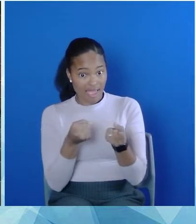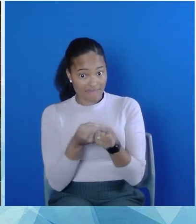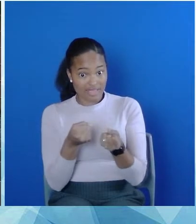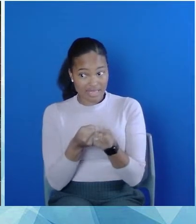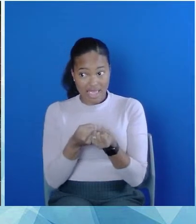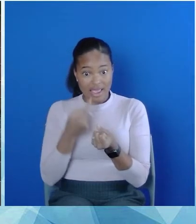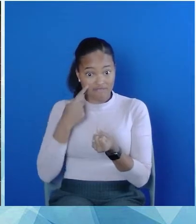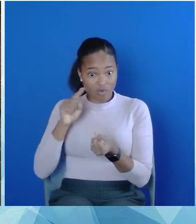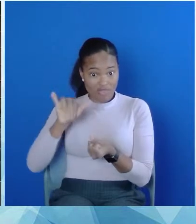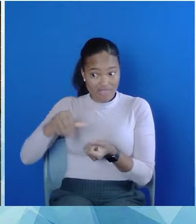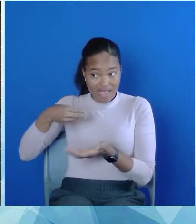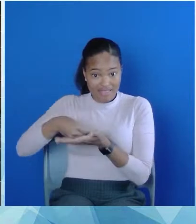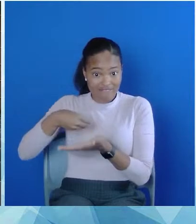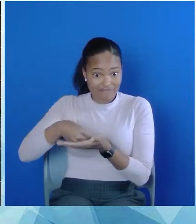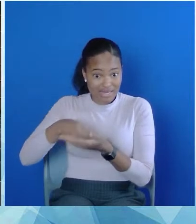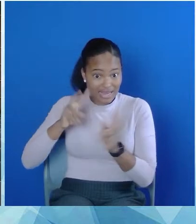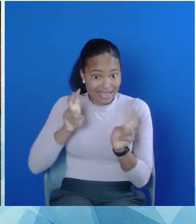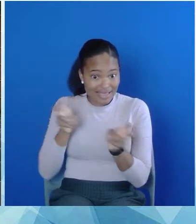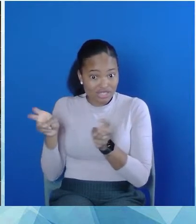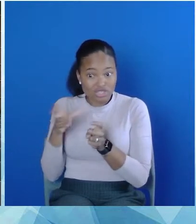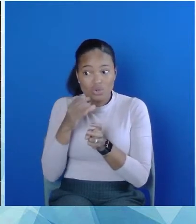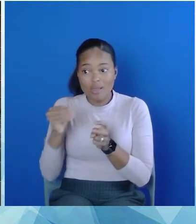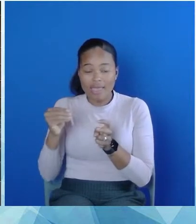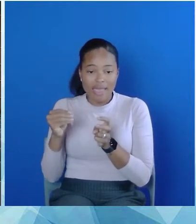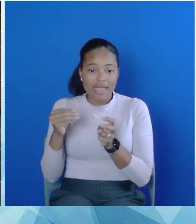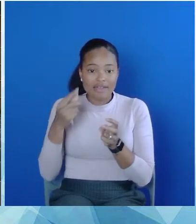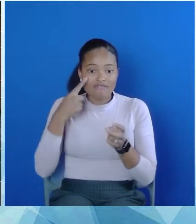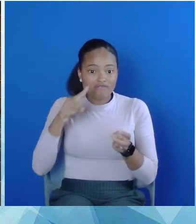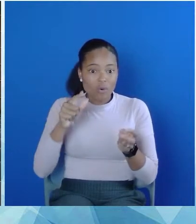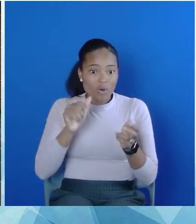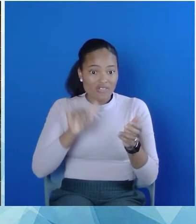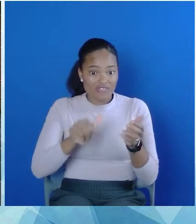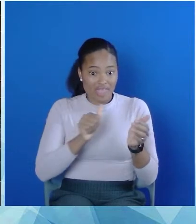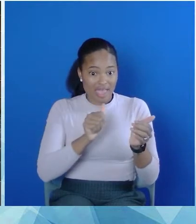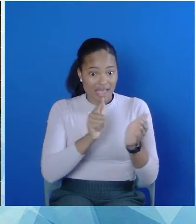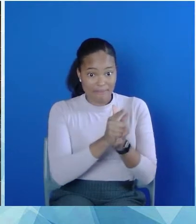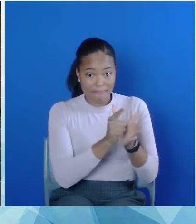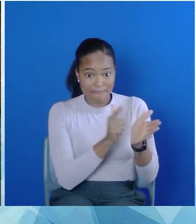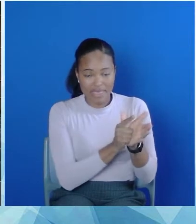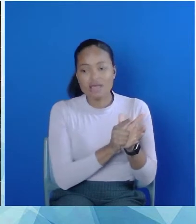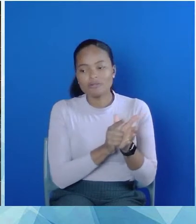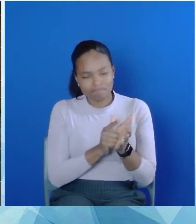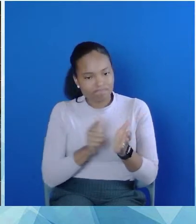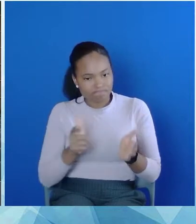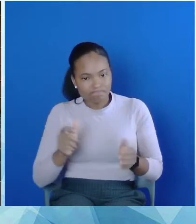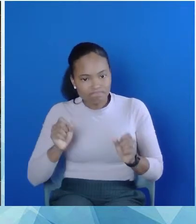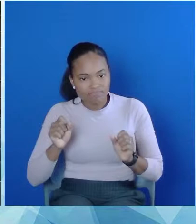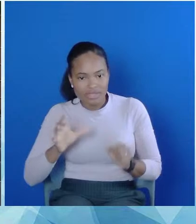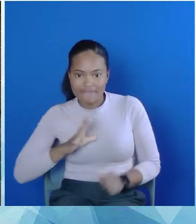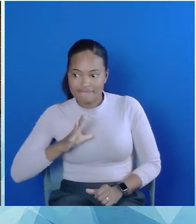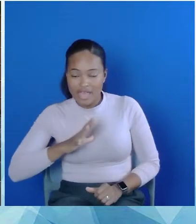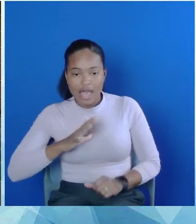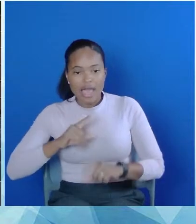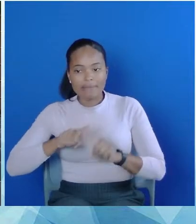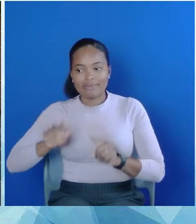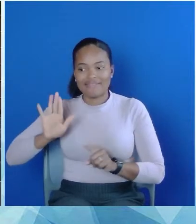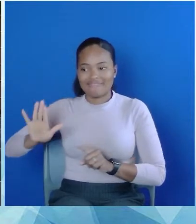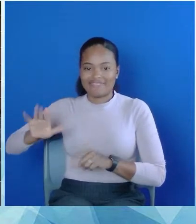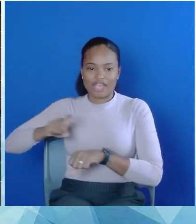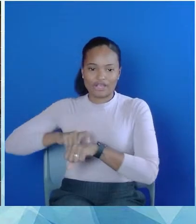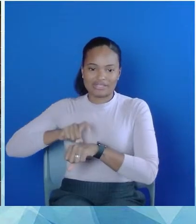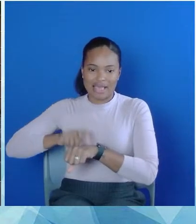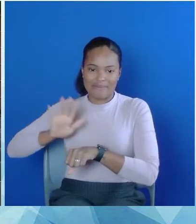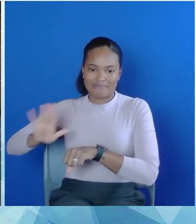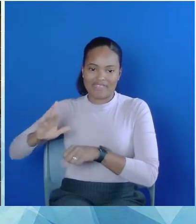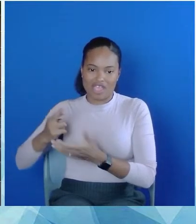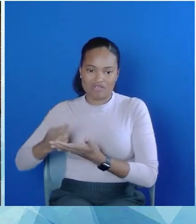on behalf of bills, then it is something that they would need to make sure that they are doing on their own time and using their own resources.